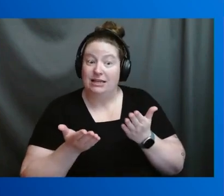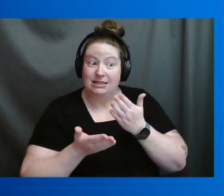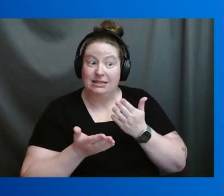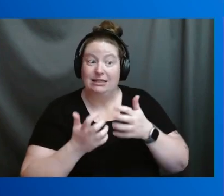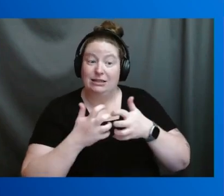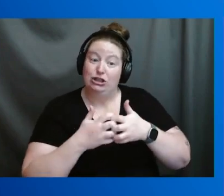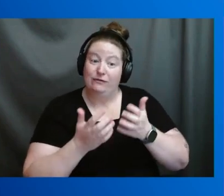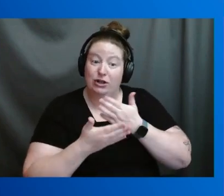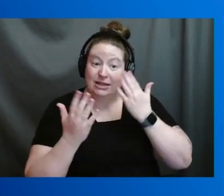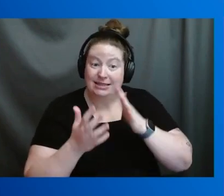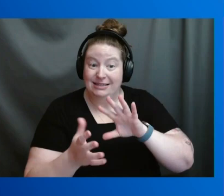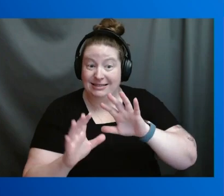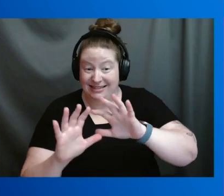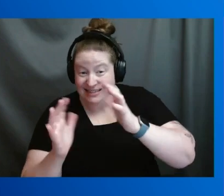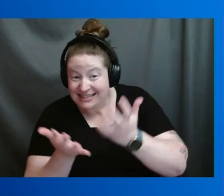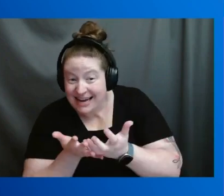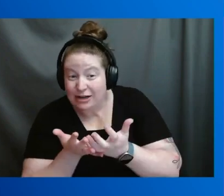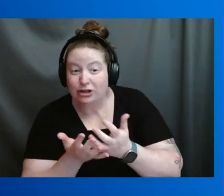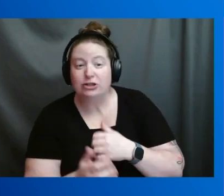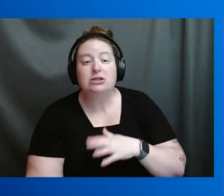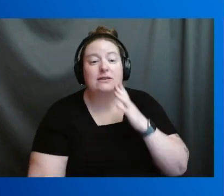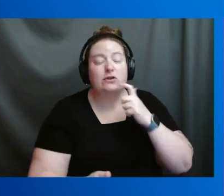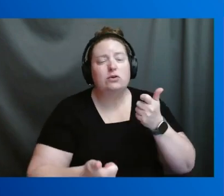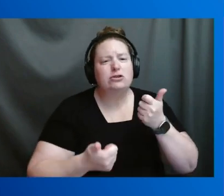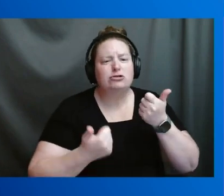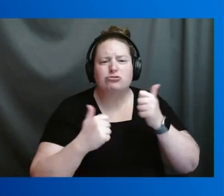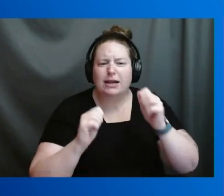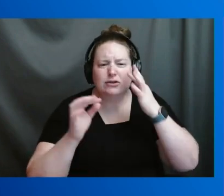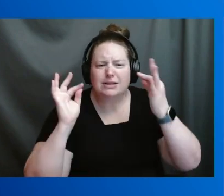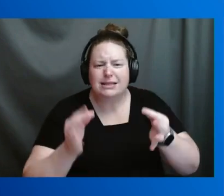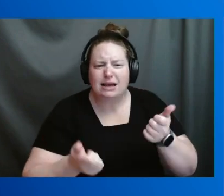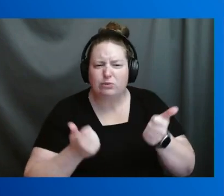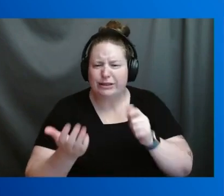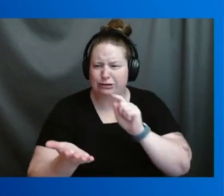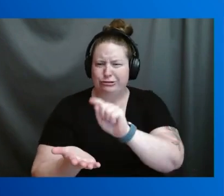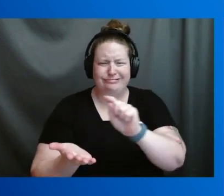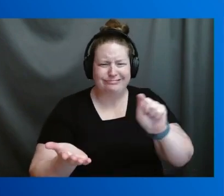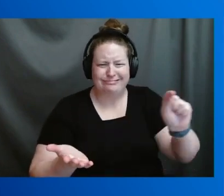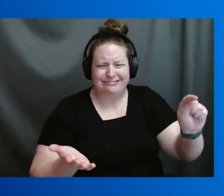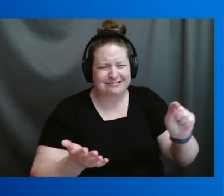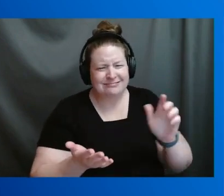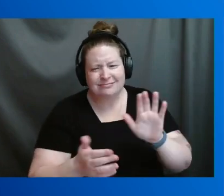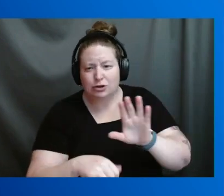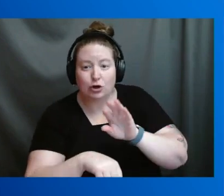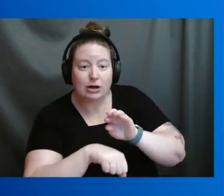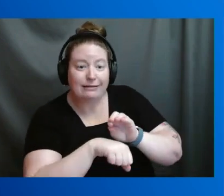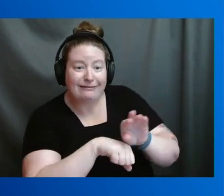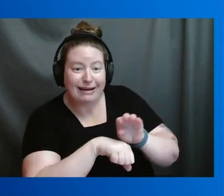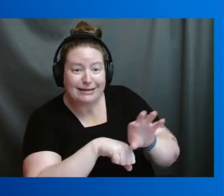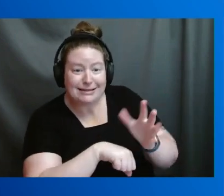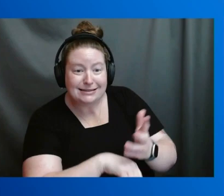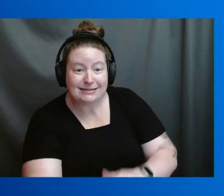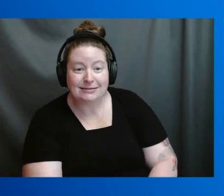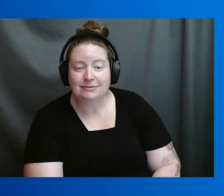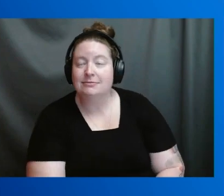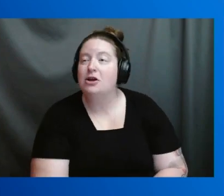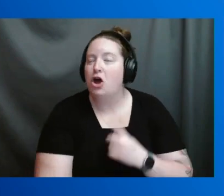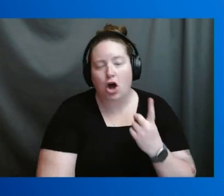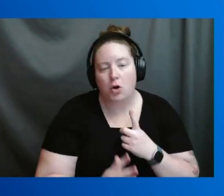space and you're deciding between which one do you choose, what advice would you give? Well, always start with Lambda, right?